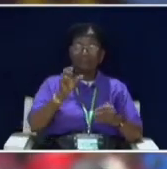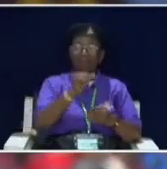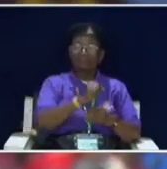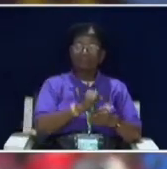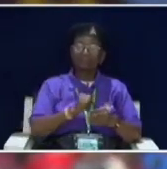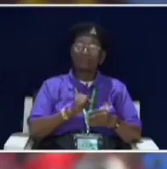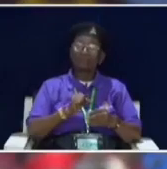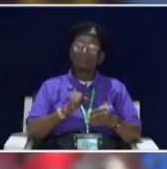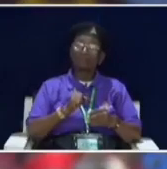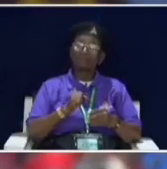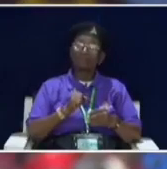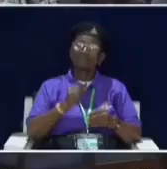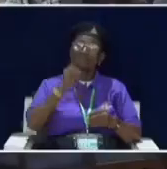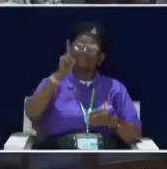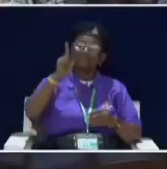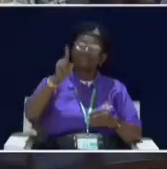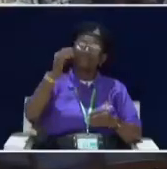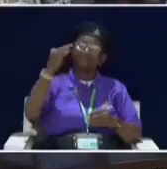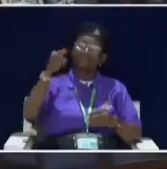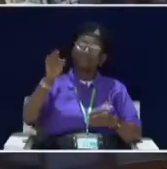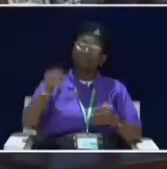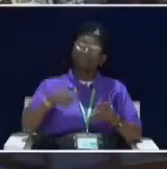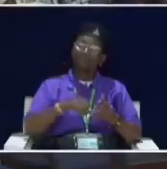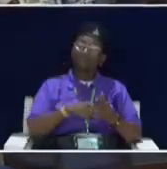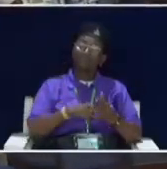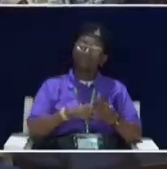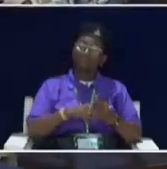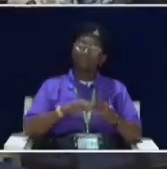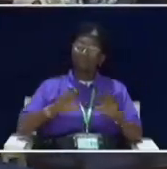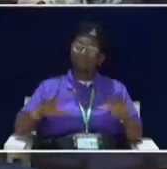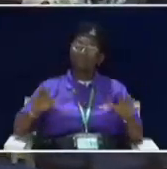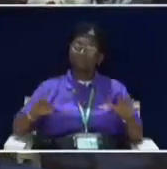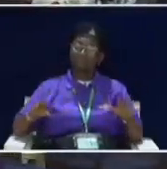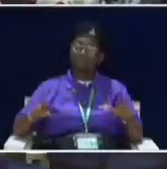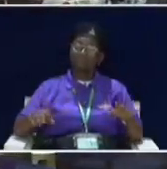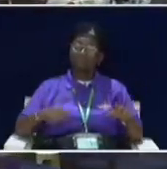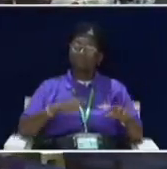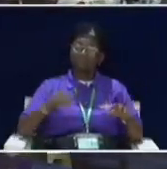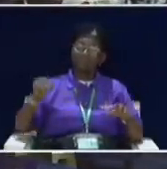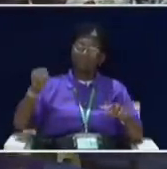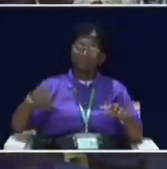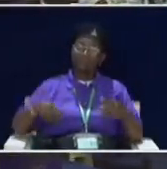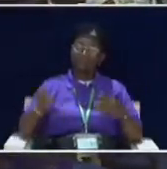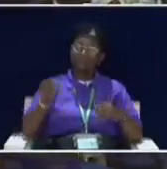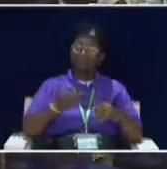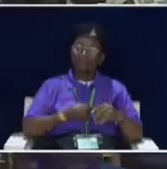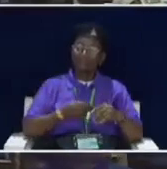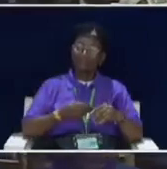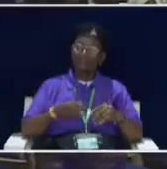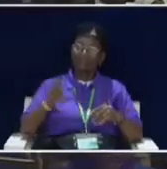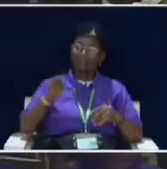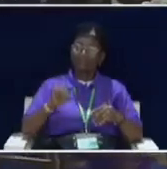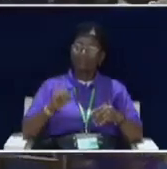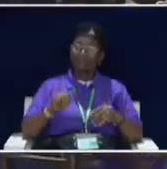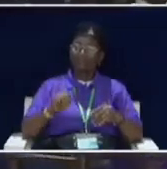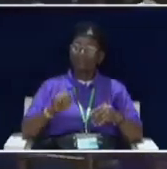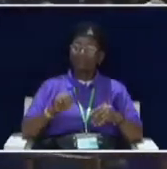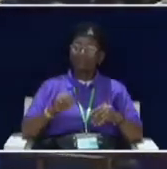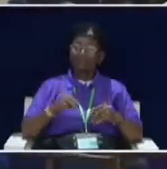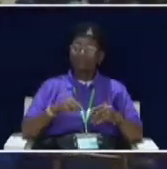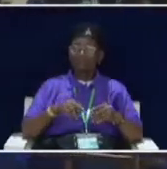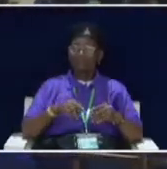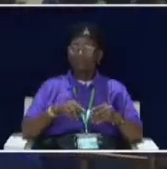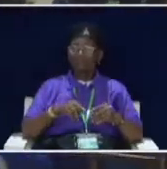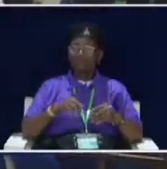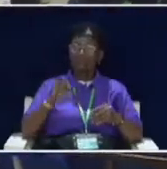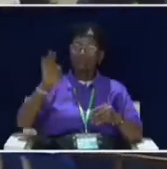them repeat. Amen. We pe fun ose merin gbako ikokan awon omo won yi ni yo waasu